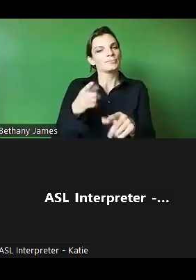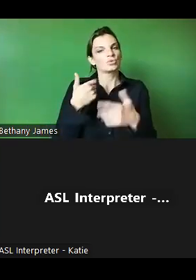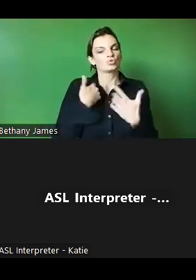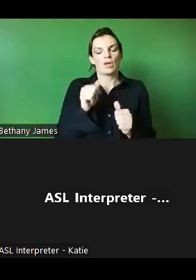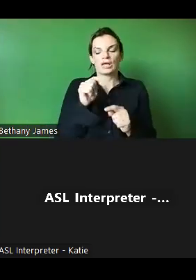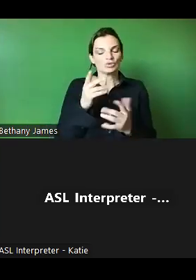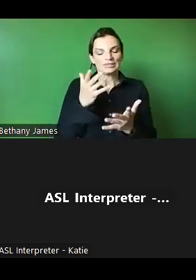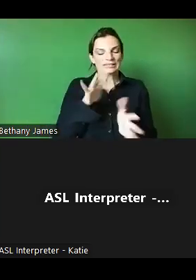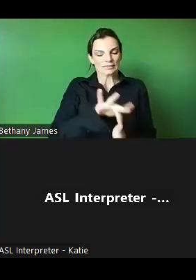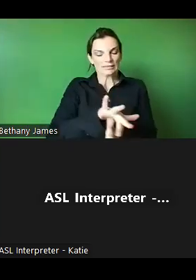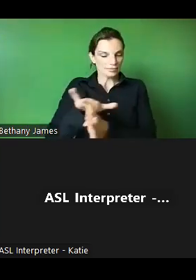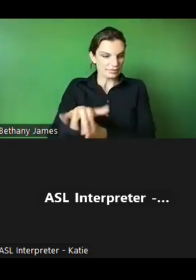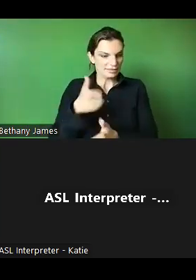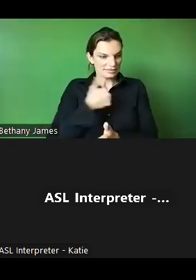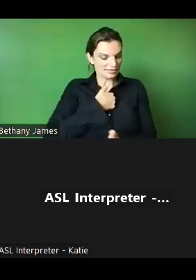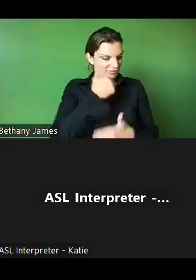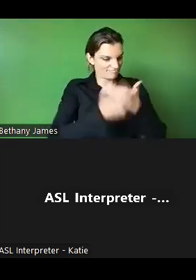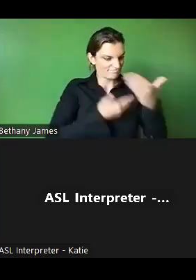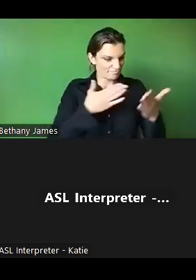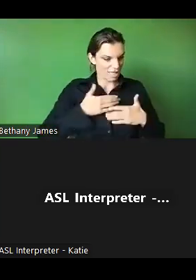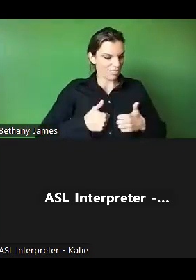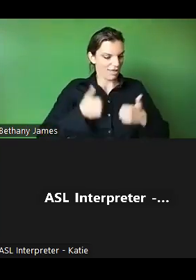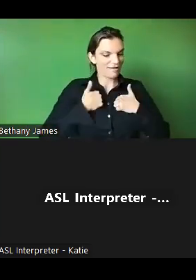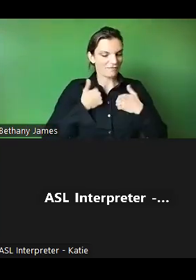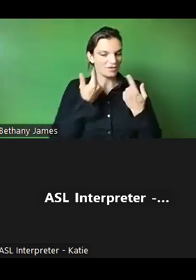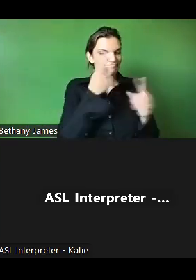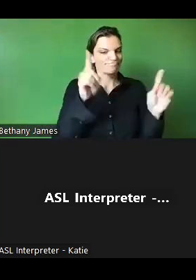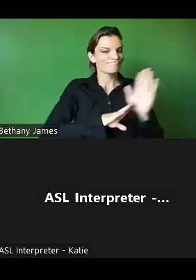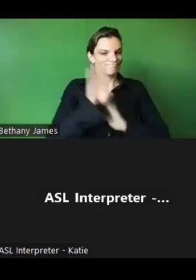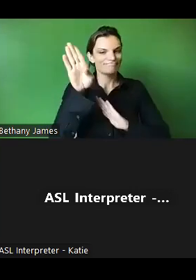being. And understand that all of that